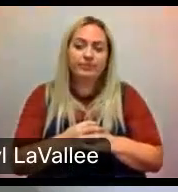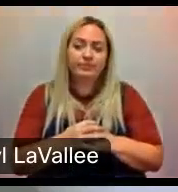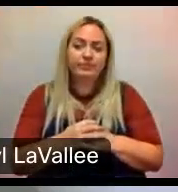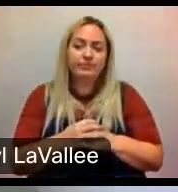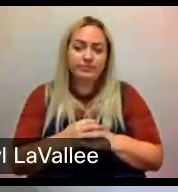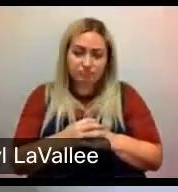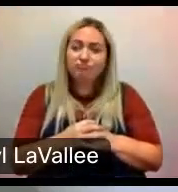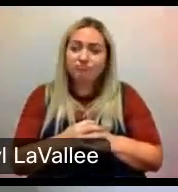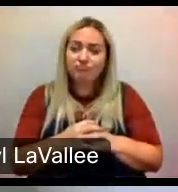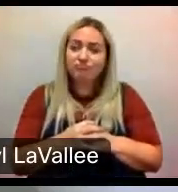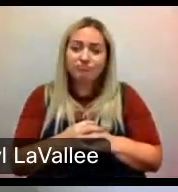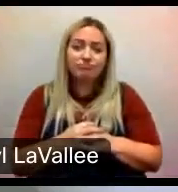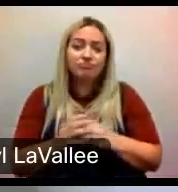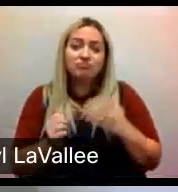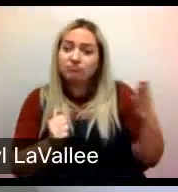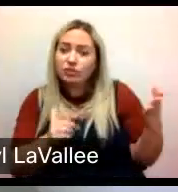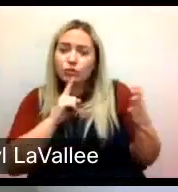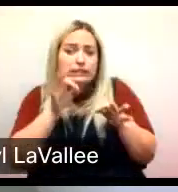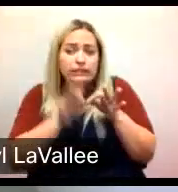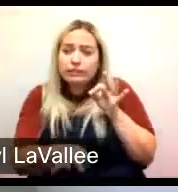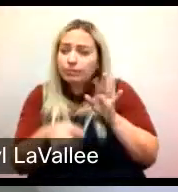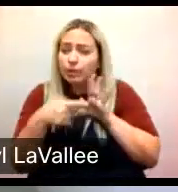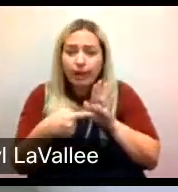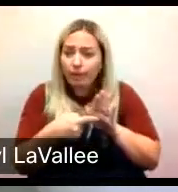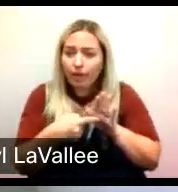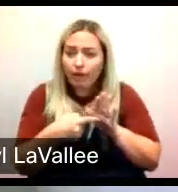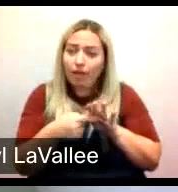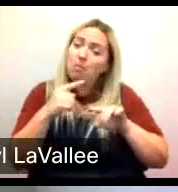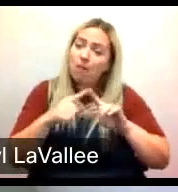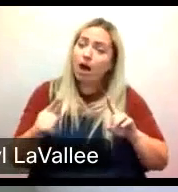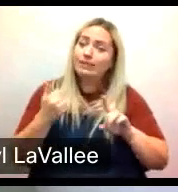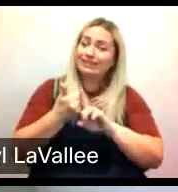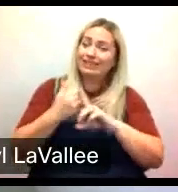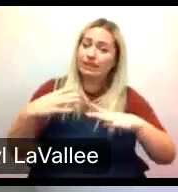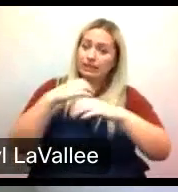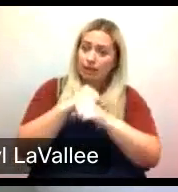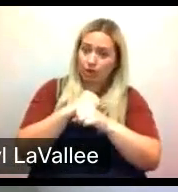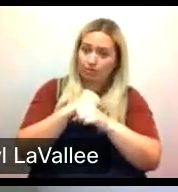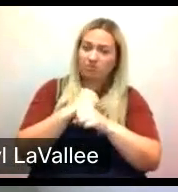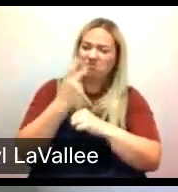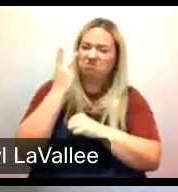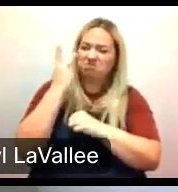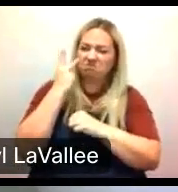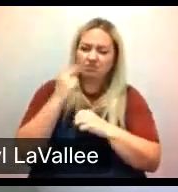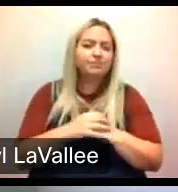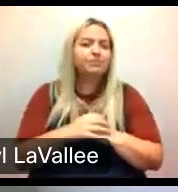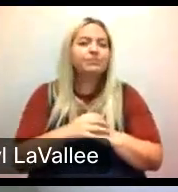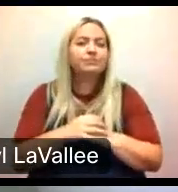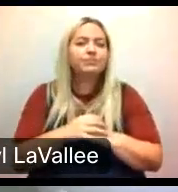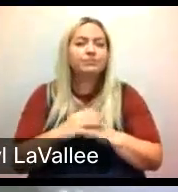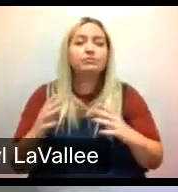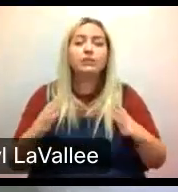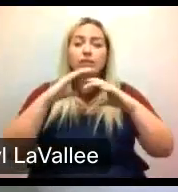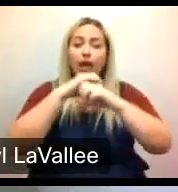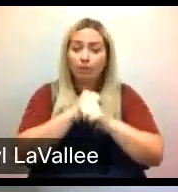So this is essentially a very simple example, but it is a summary. So let's look a little bit more at this. Although summarizing